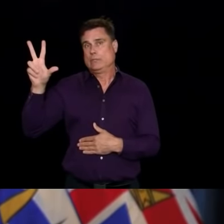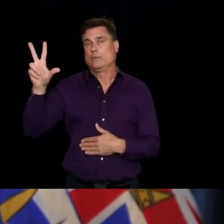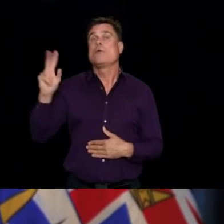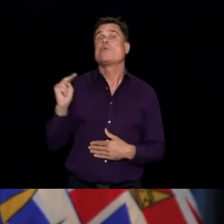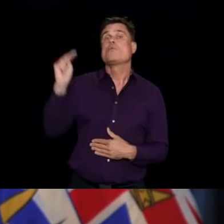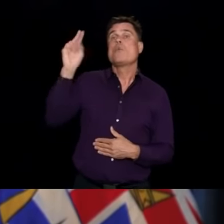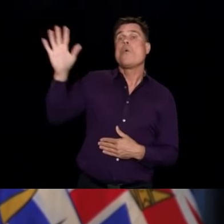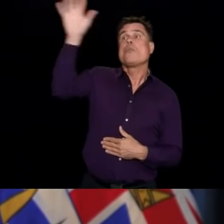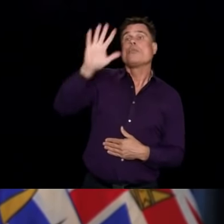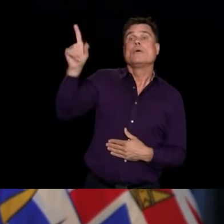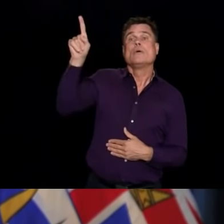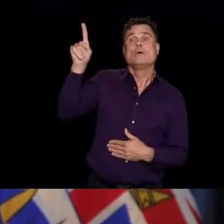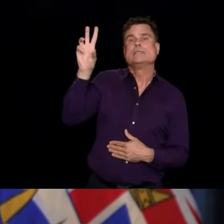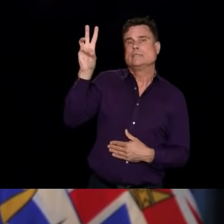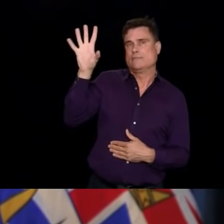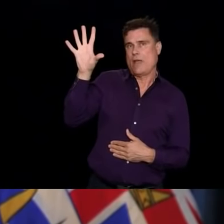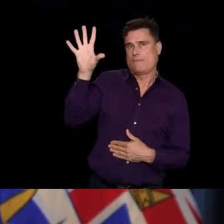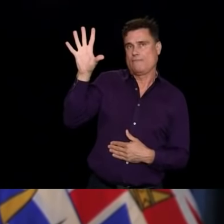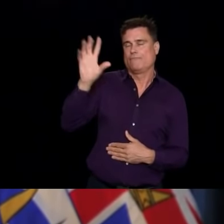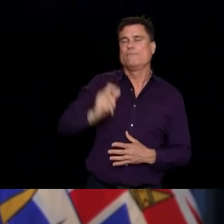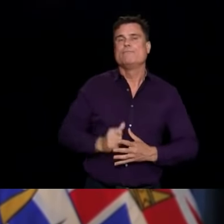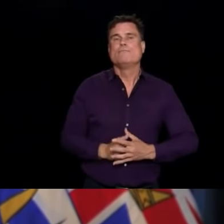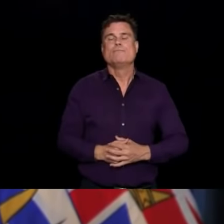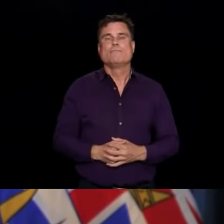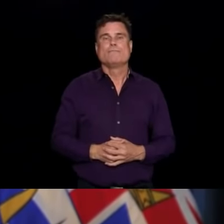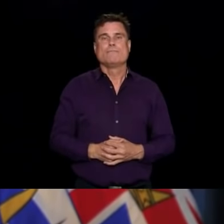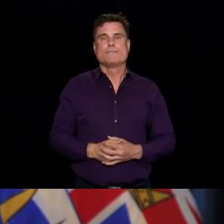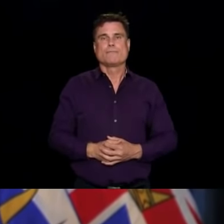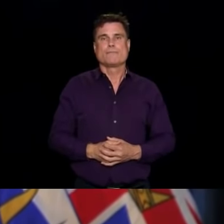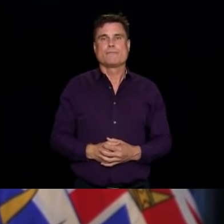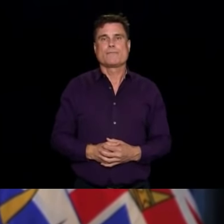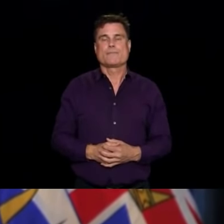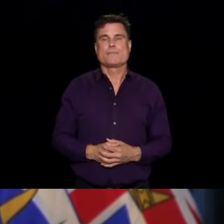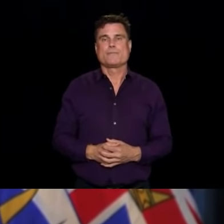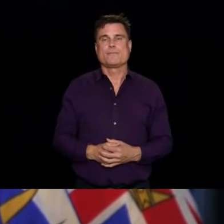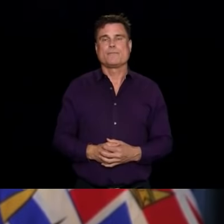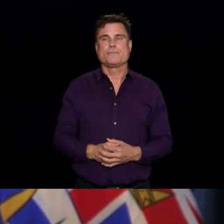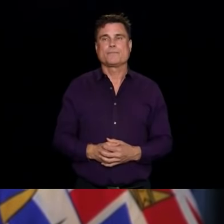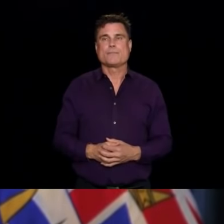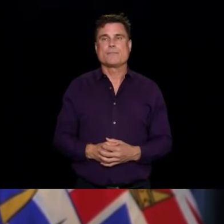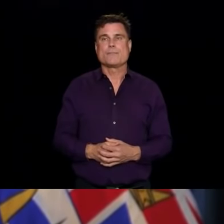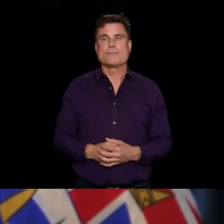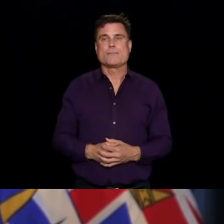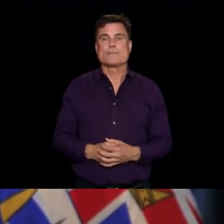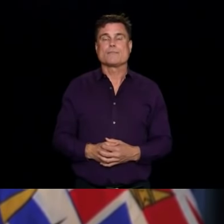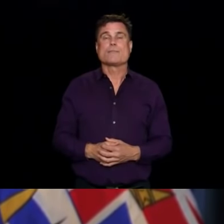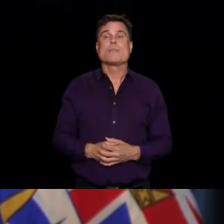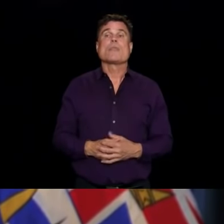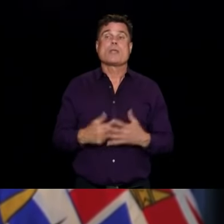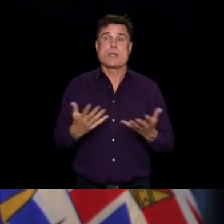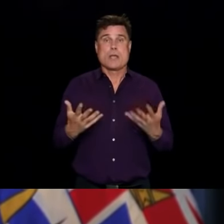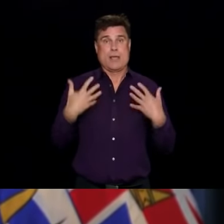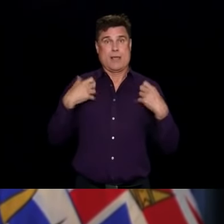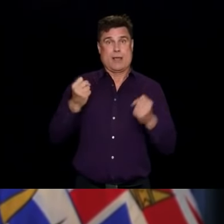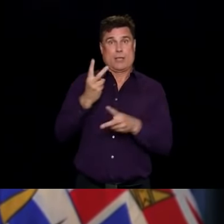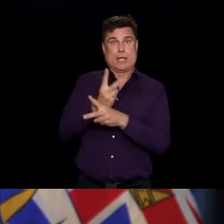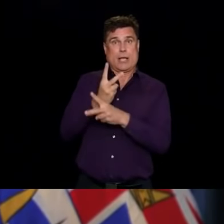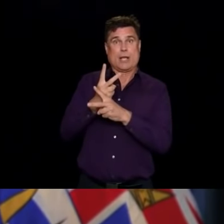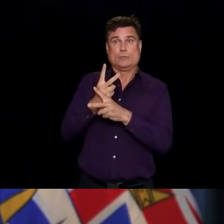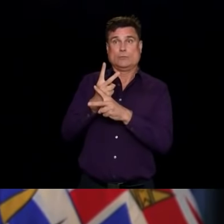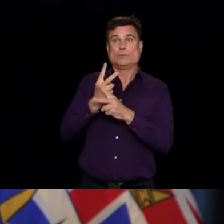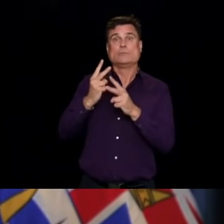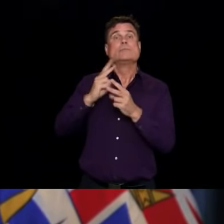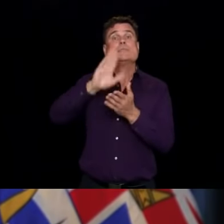in the Interior Health Region, and 65 people in the Northern Health Region. We have no new healthcare